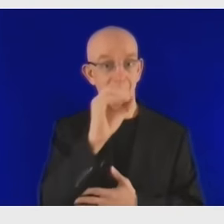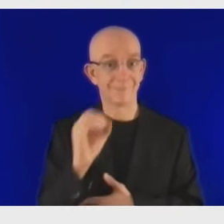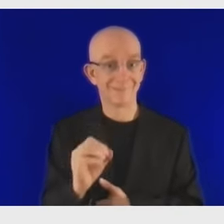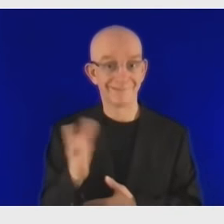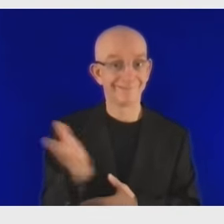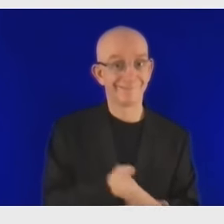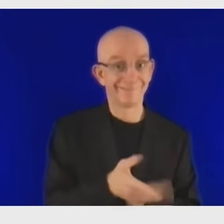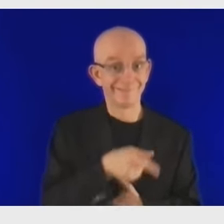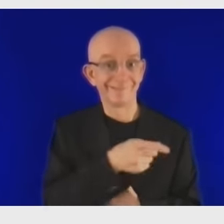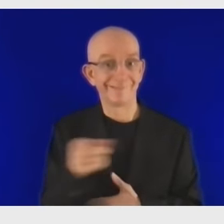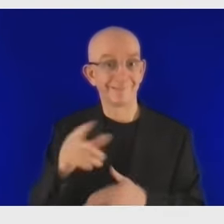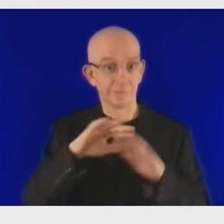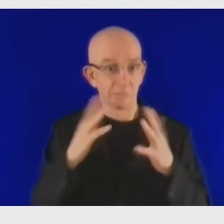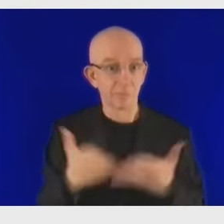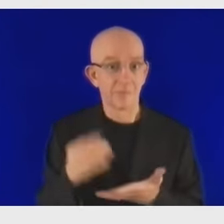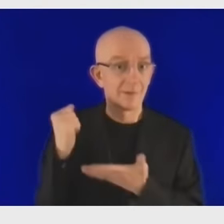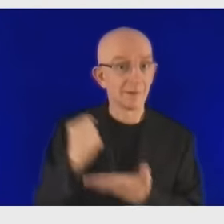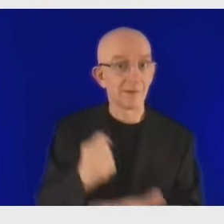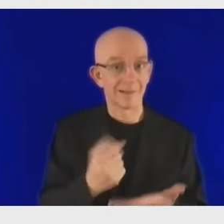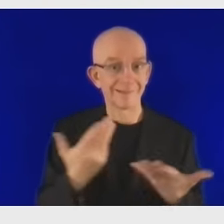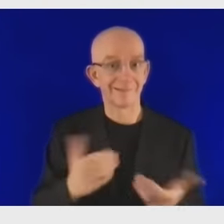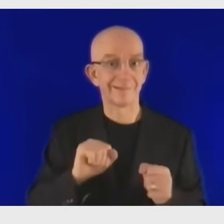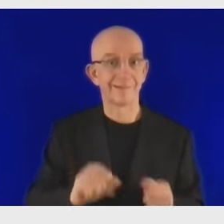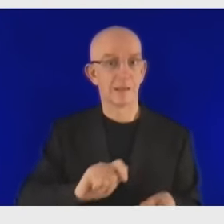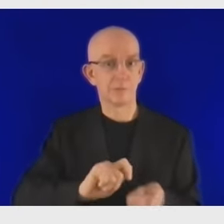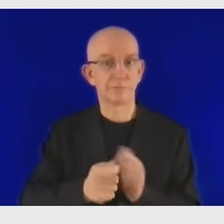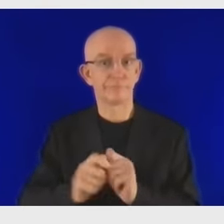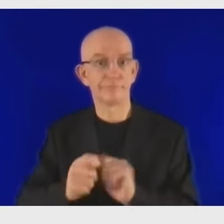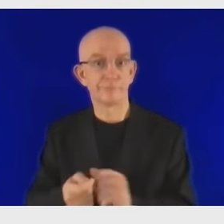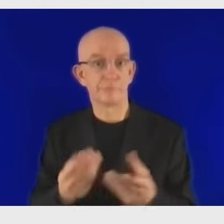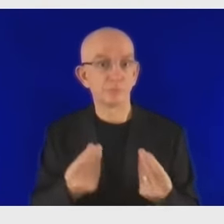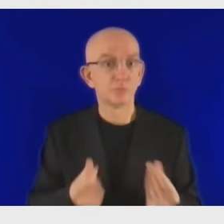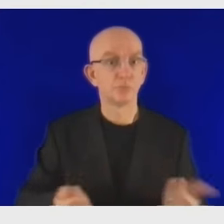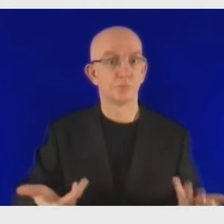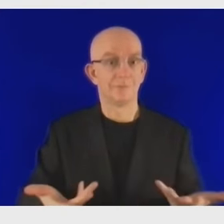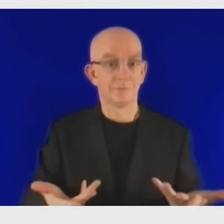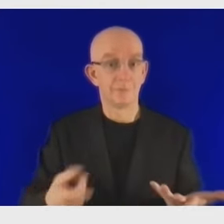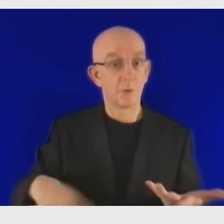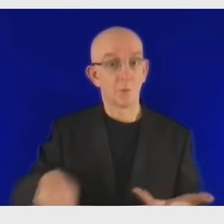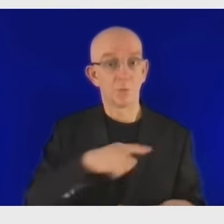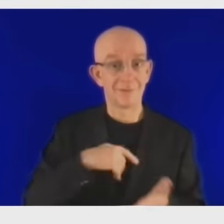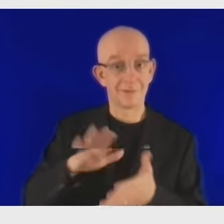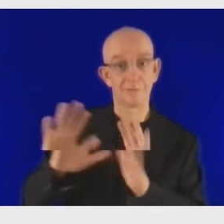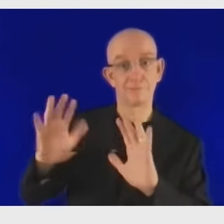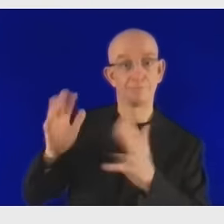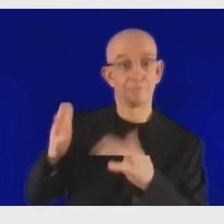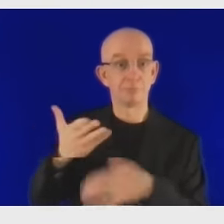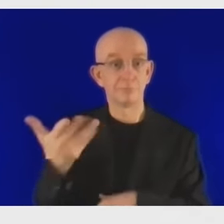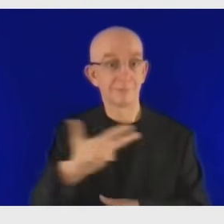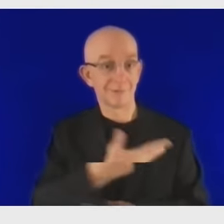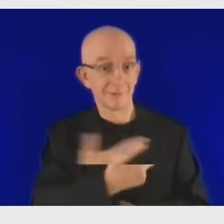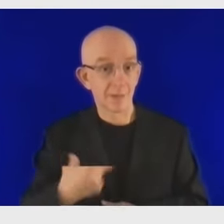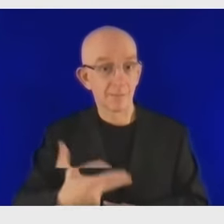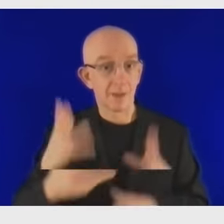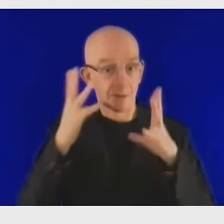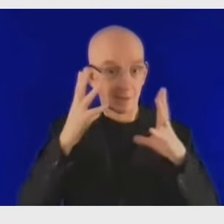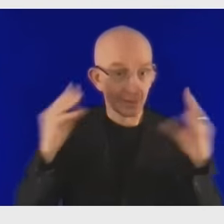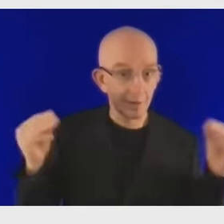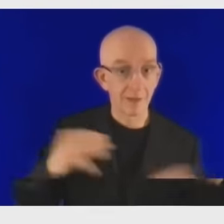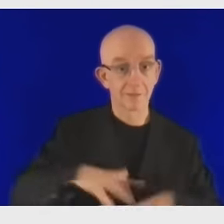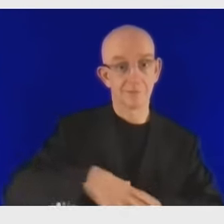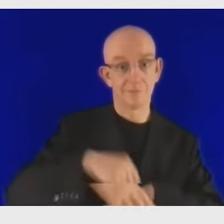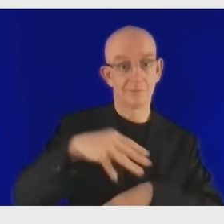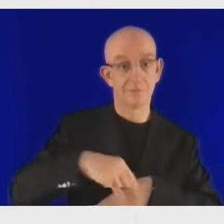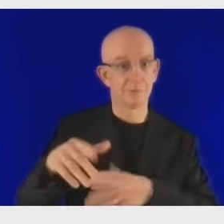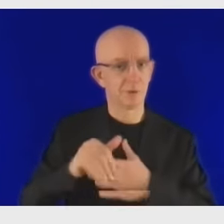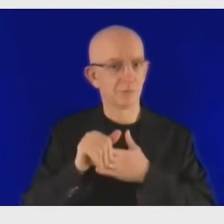of their funding to adaptation, we still need to see the multilateral development banks step up significantly. It's time for us to